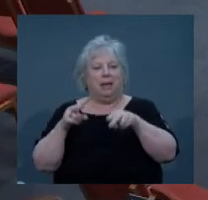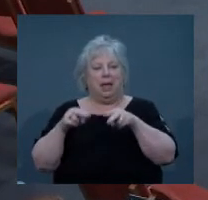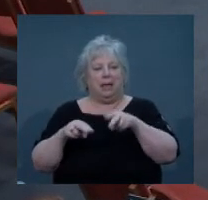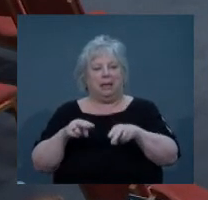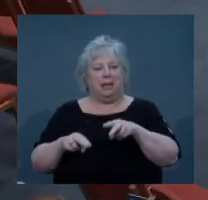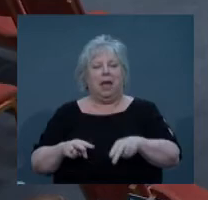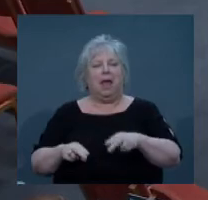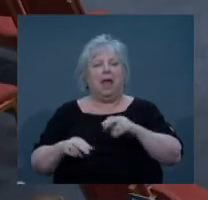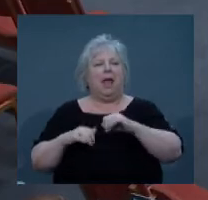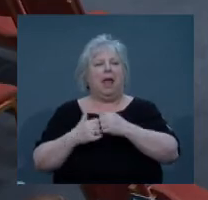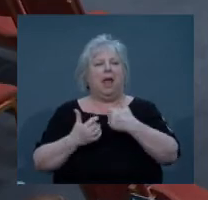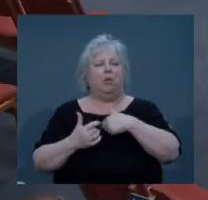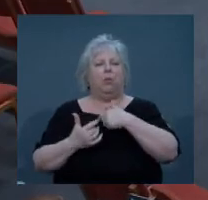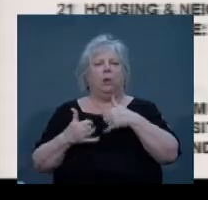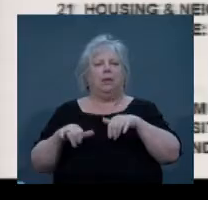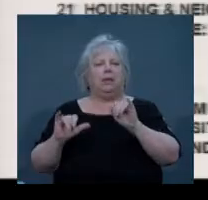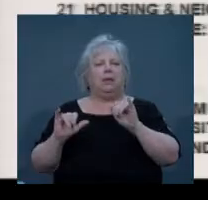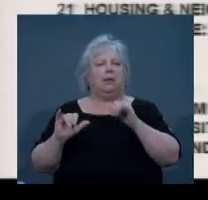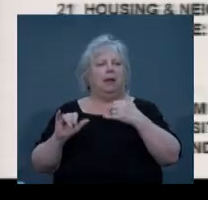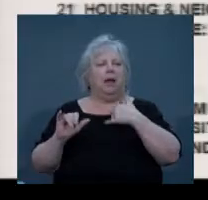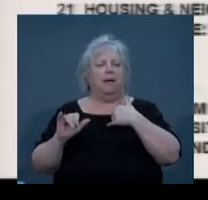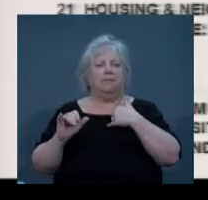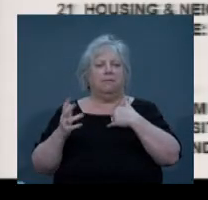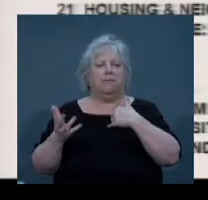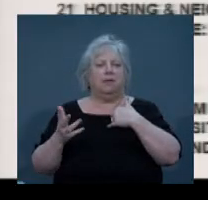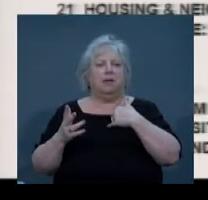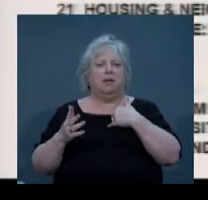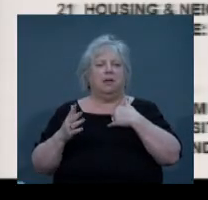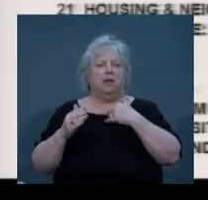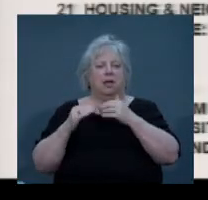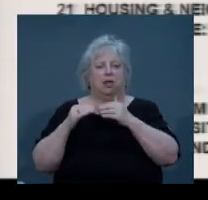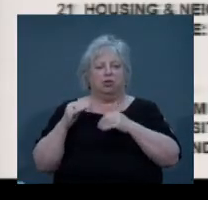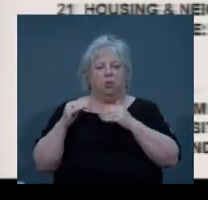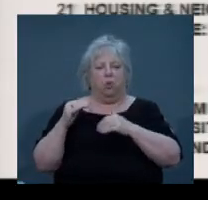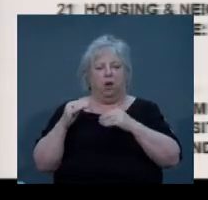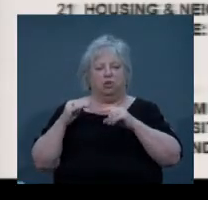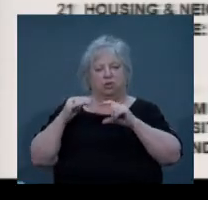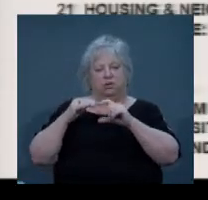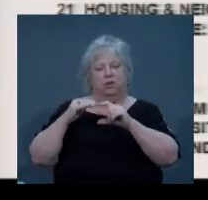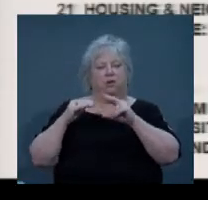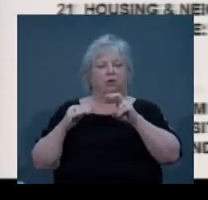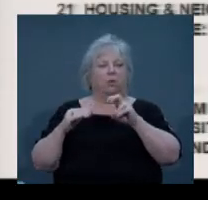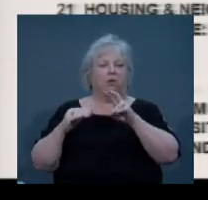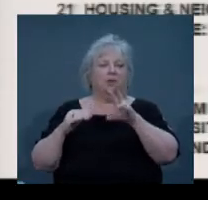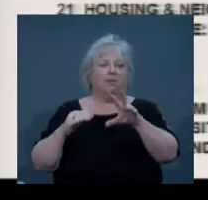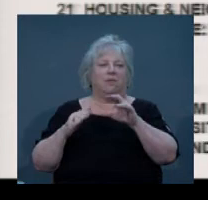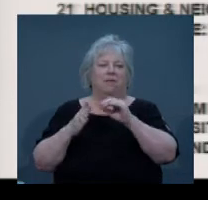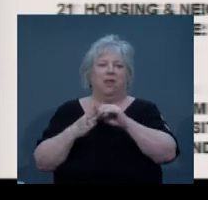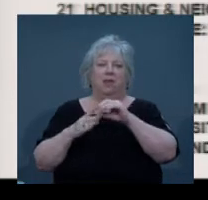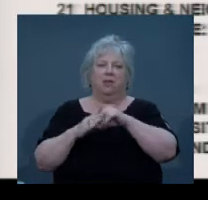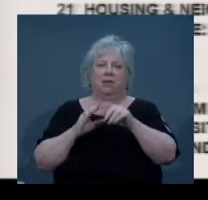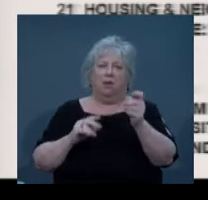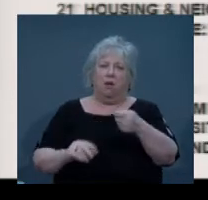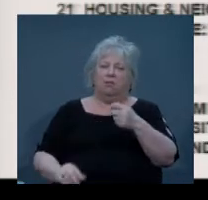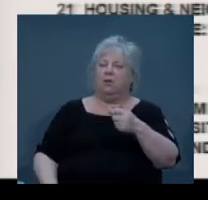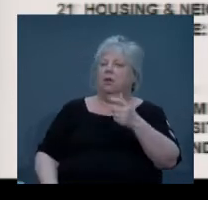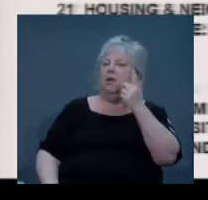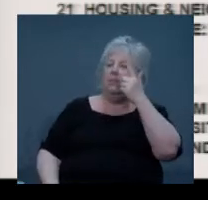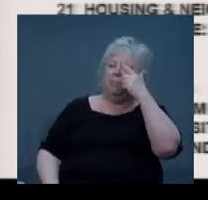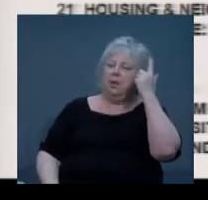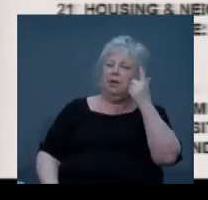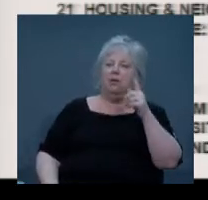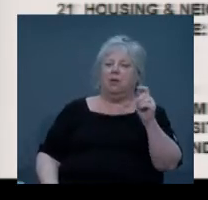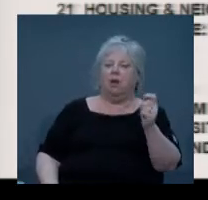everything, how did we still have a shortage of $275,000 in the Gulf? Because